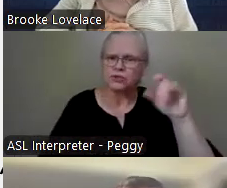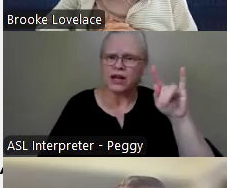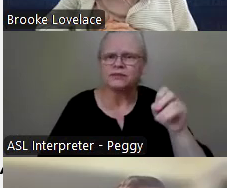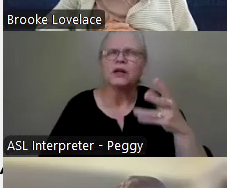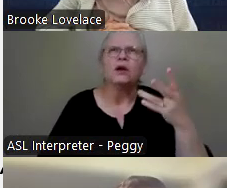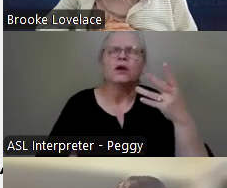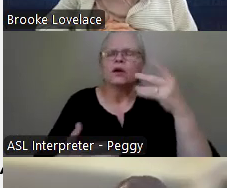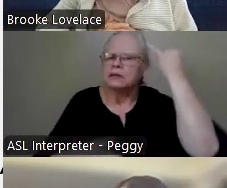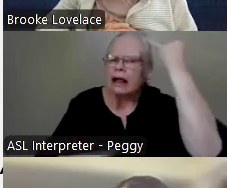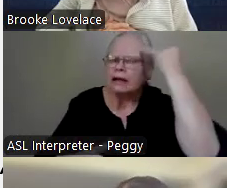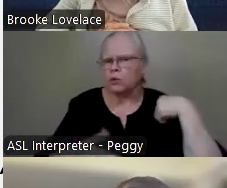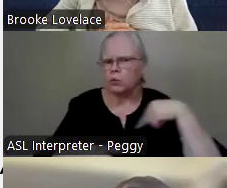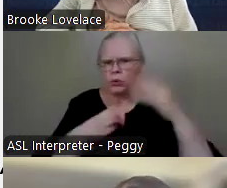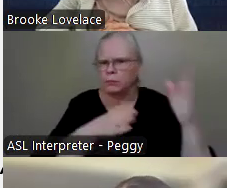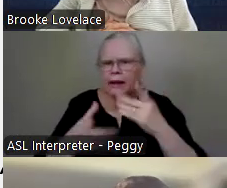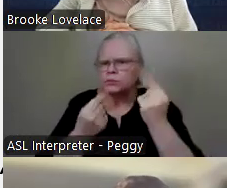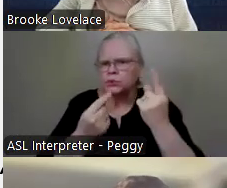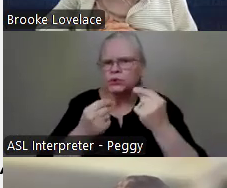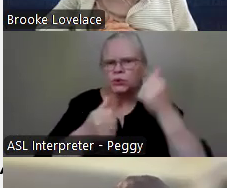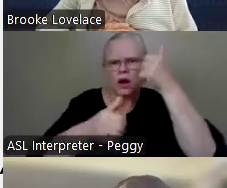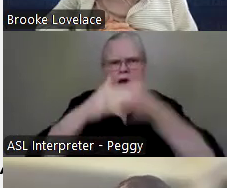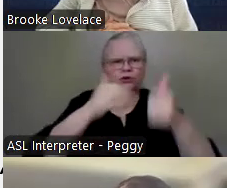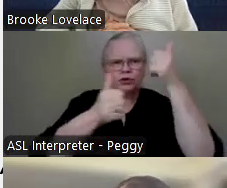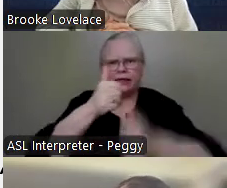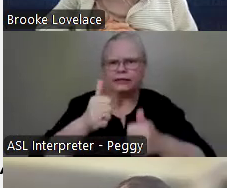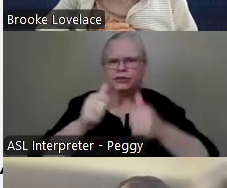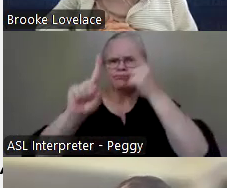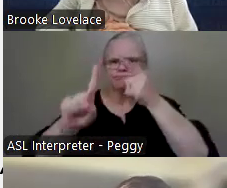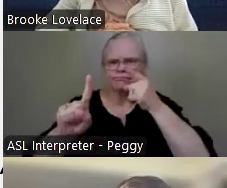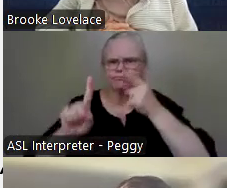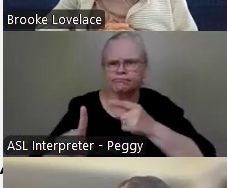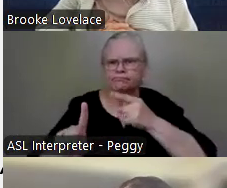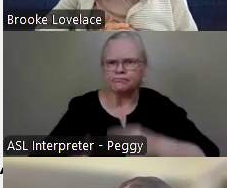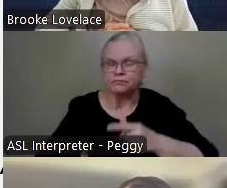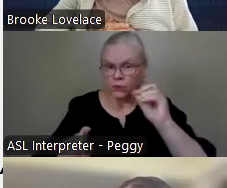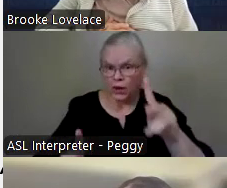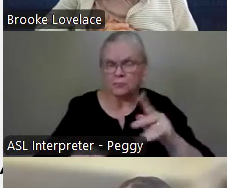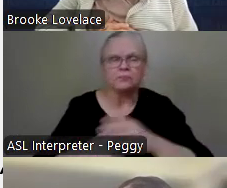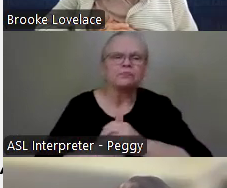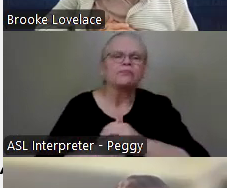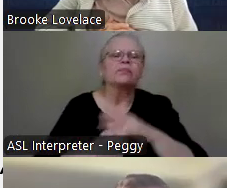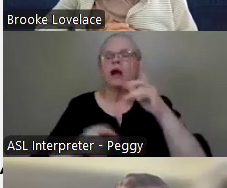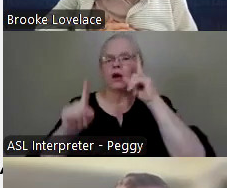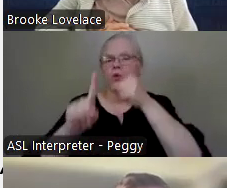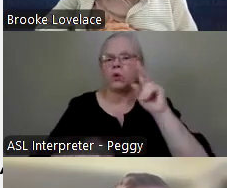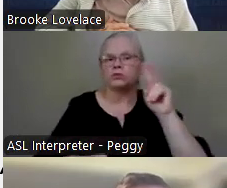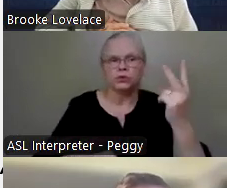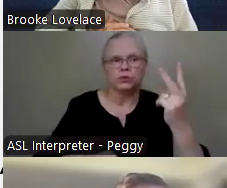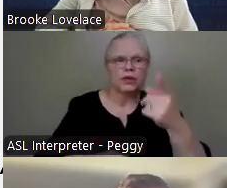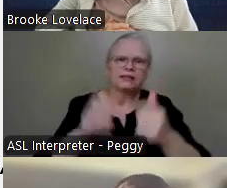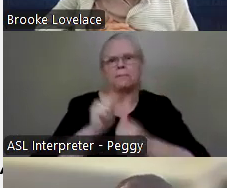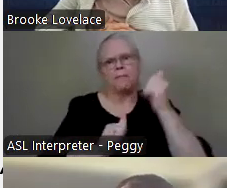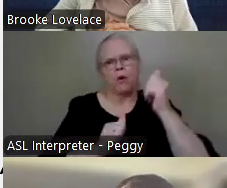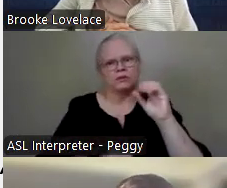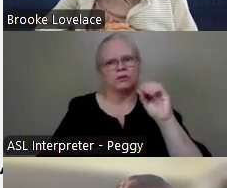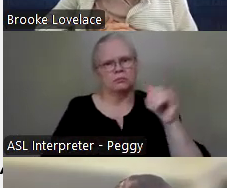it meant that we were doing under each one of those objectives. So our goal to be, bear with us, this has the most objectives in it,